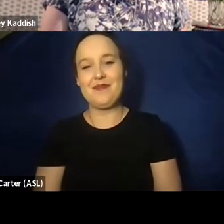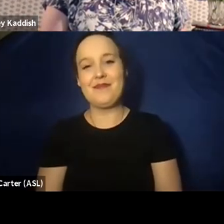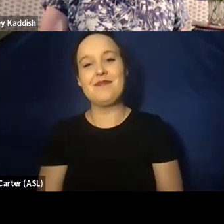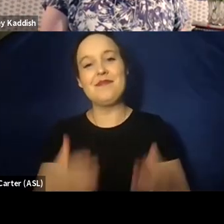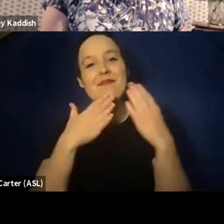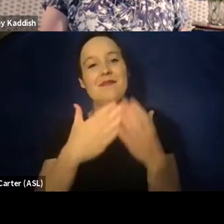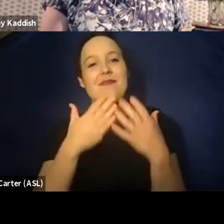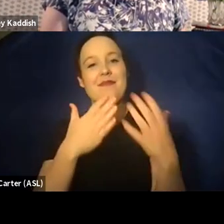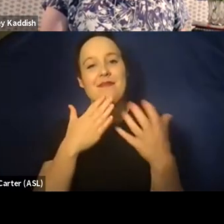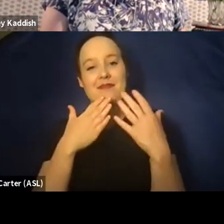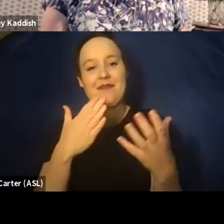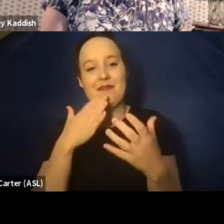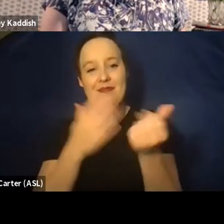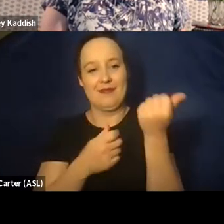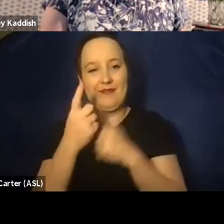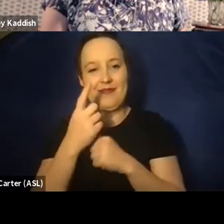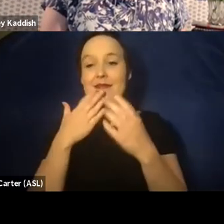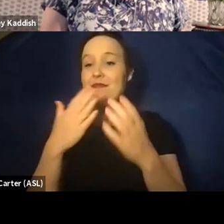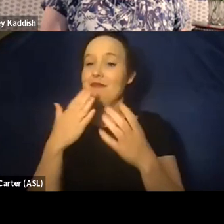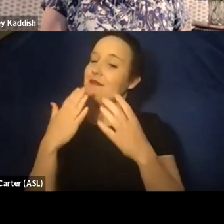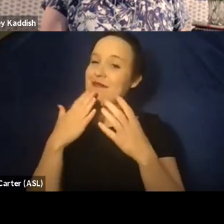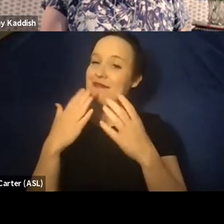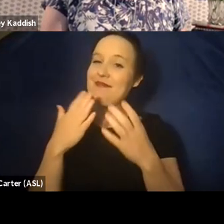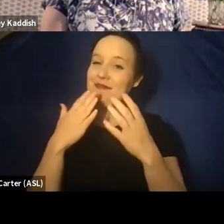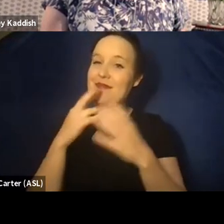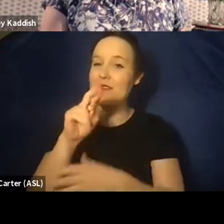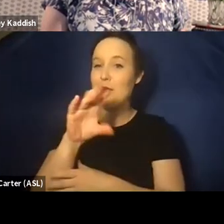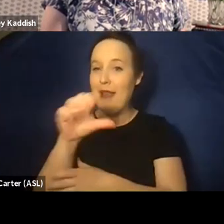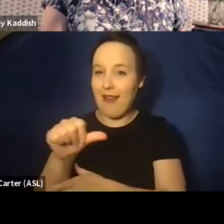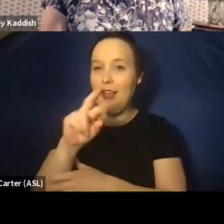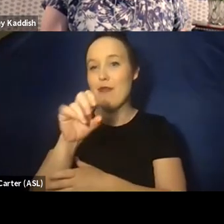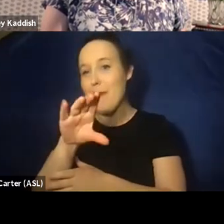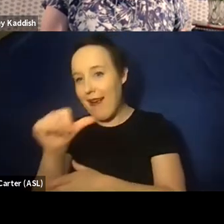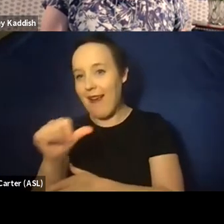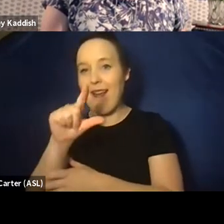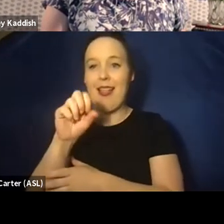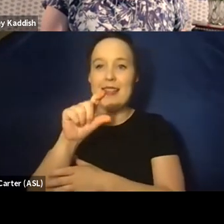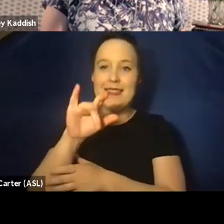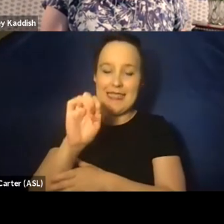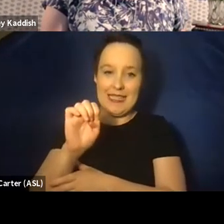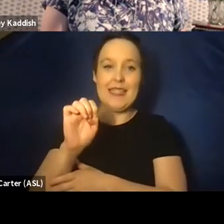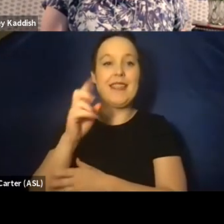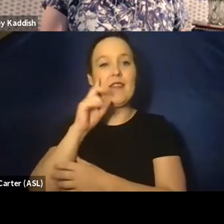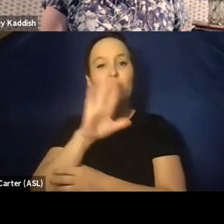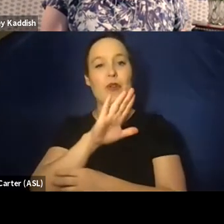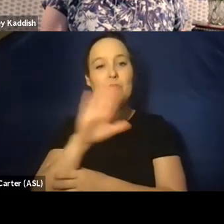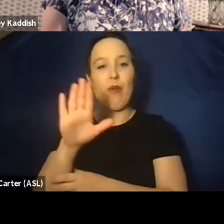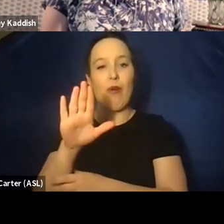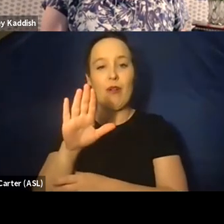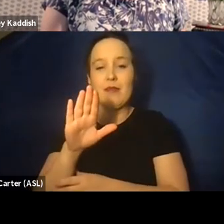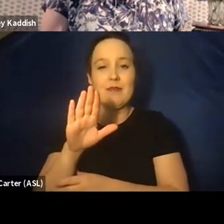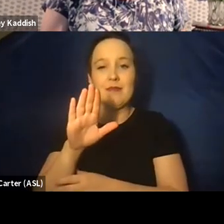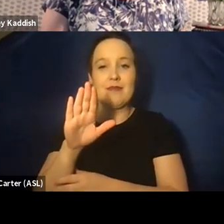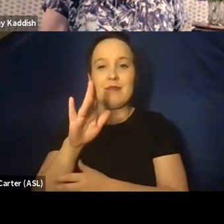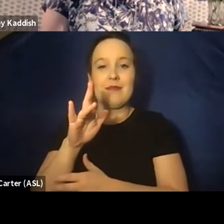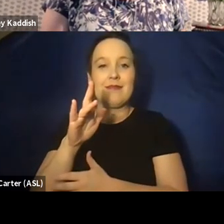Thank you so much, everyone. Thank you, Rebecca and Lesley, for your last year